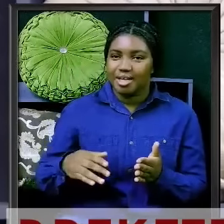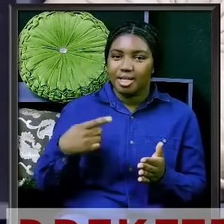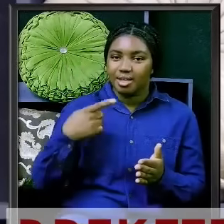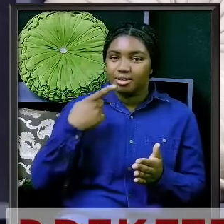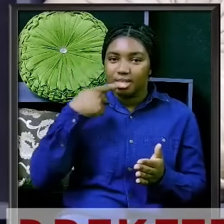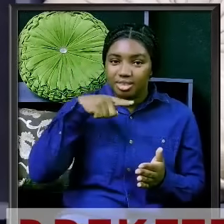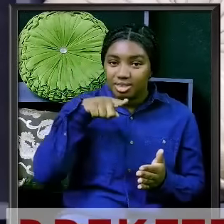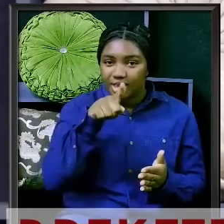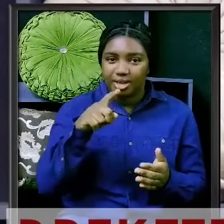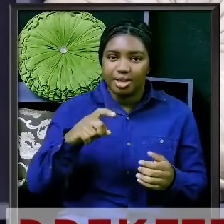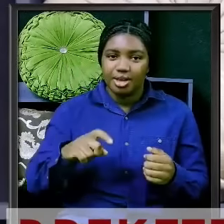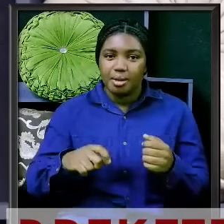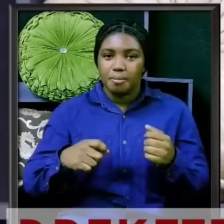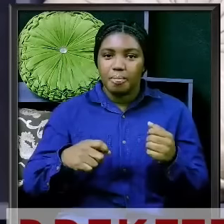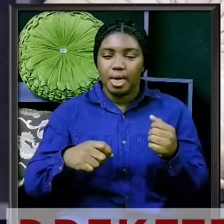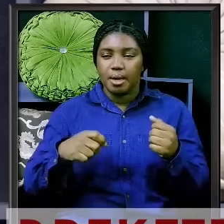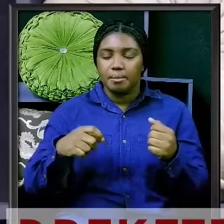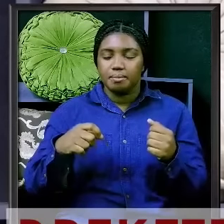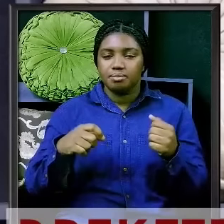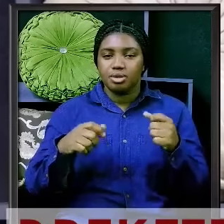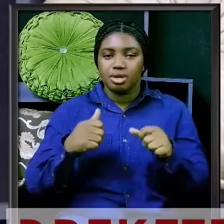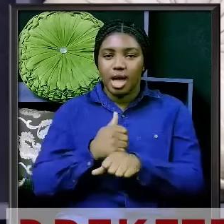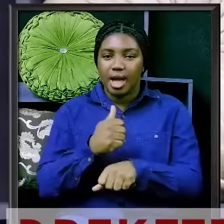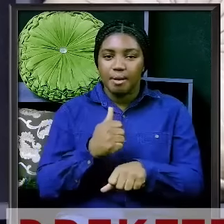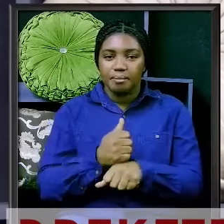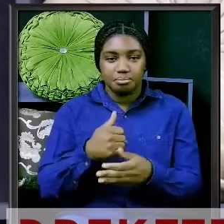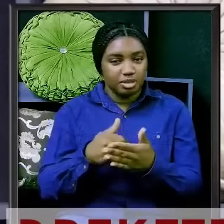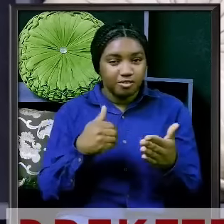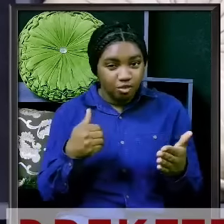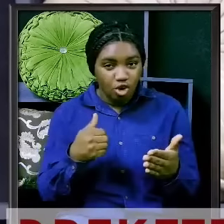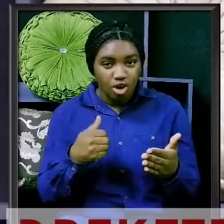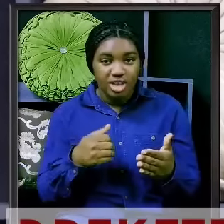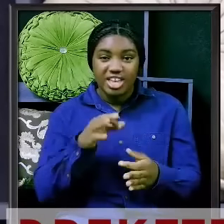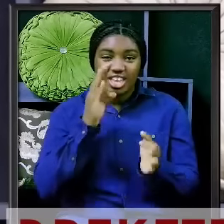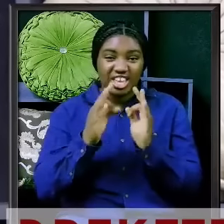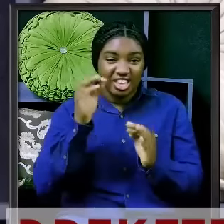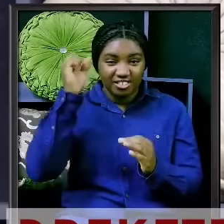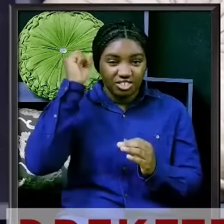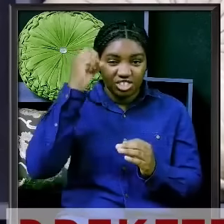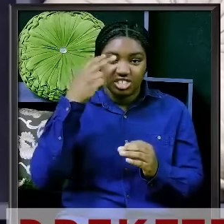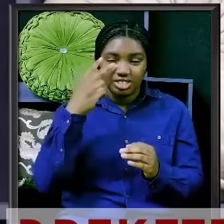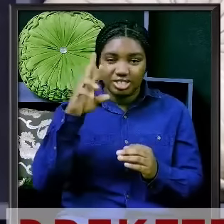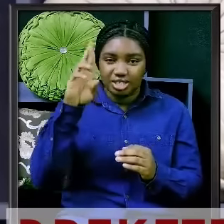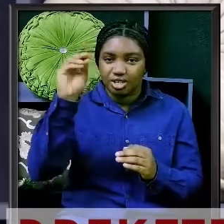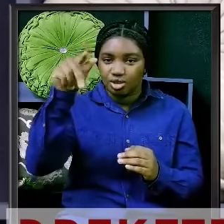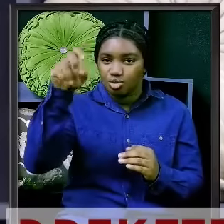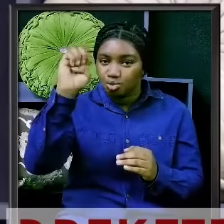rope, he they run. The beating where this woman report, no be small beating, na beating where be like